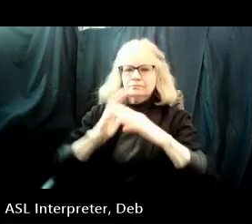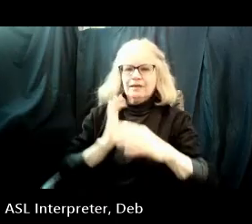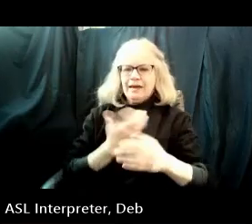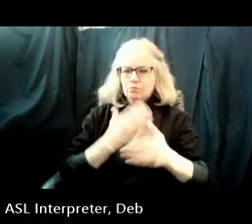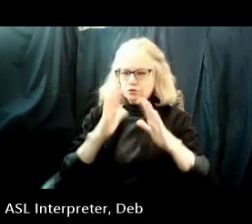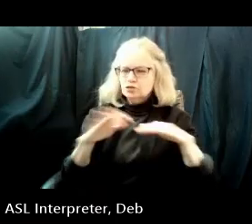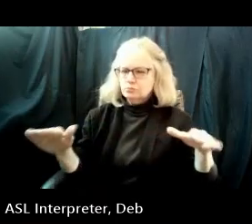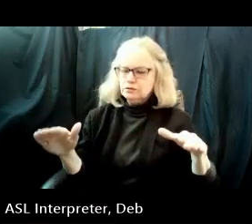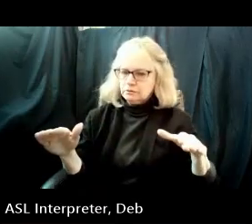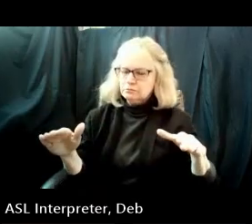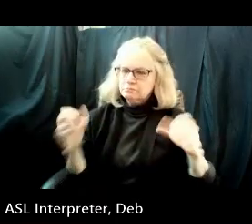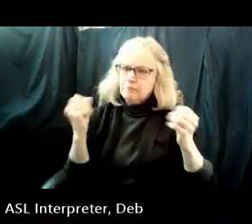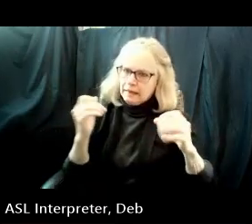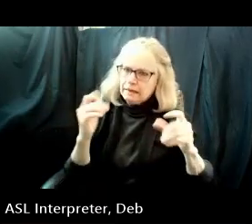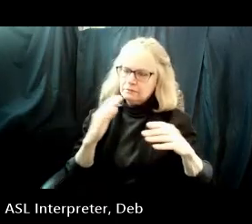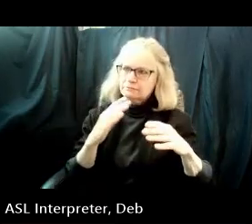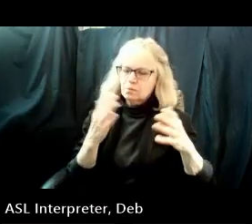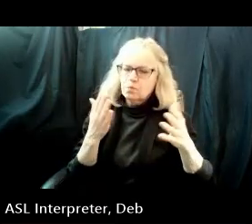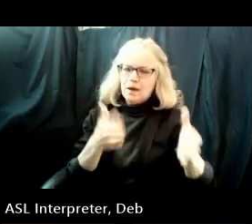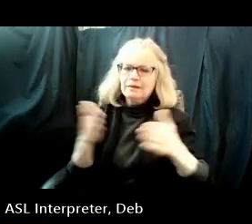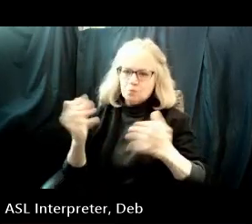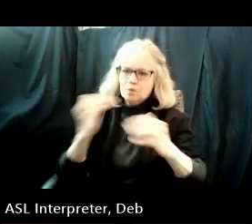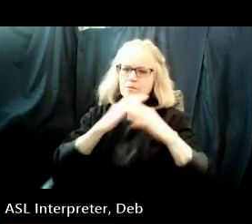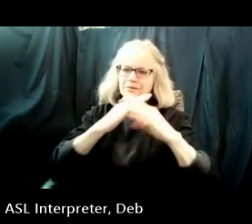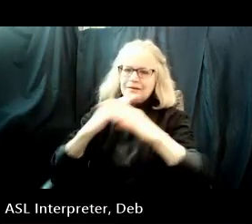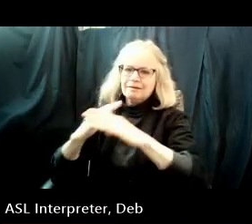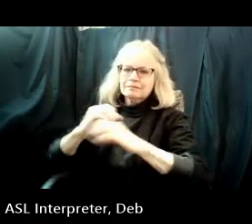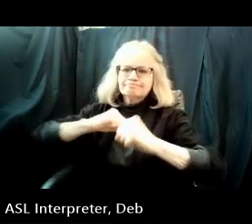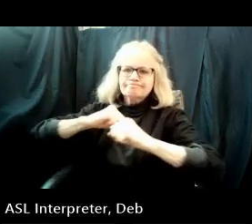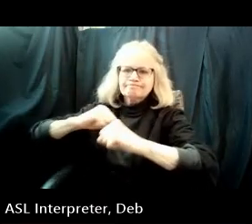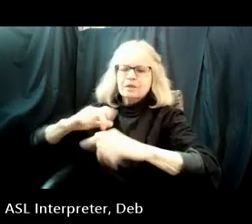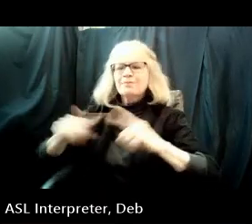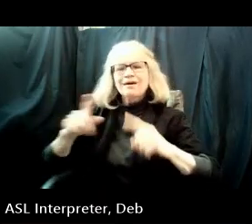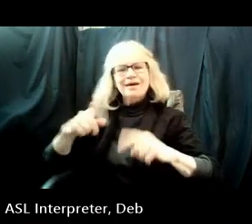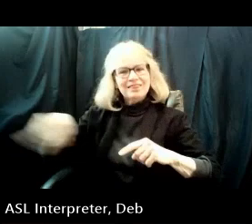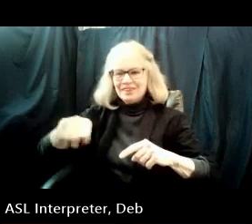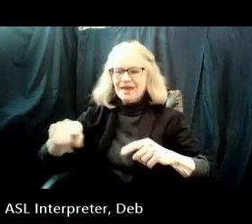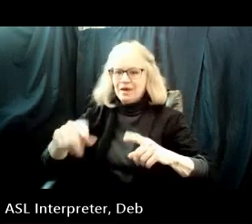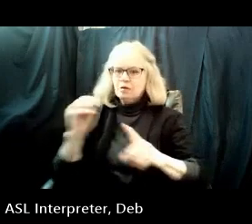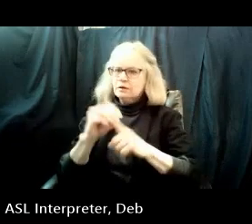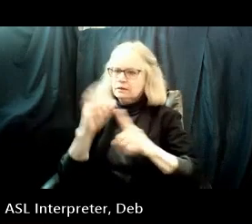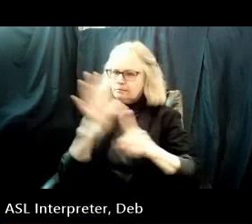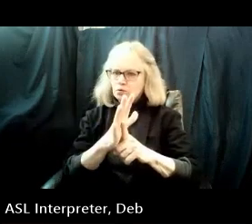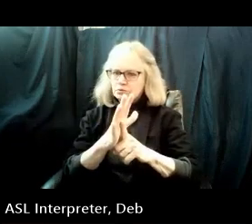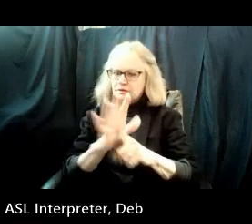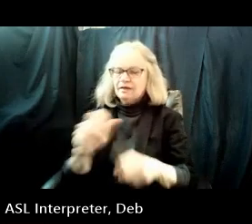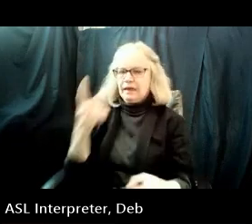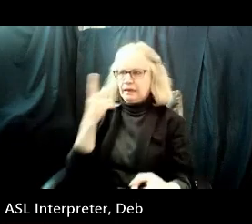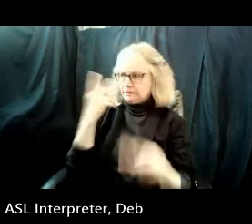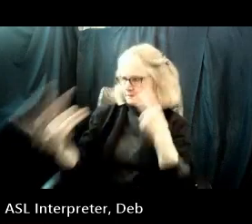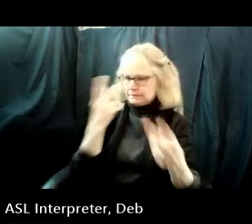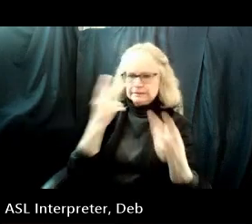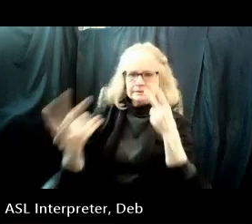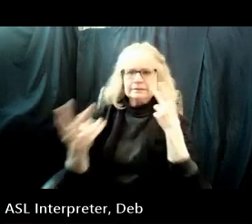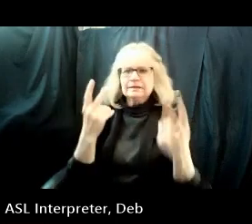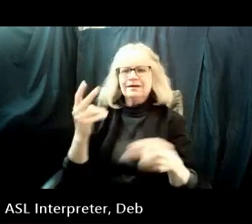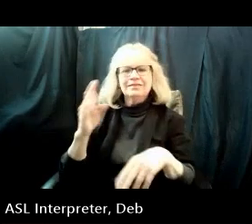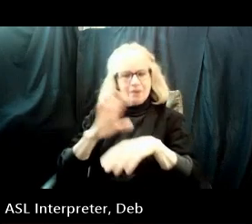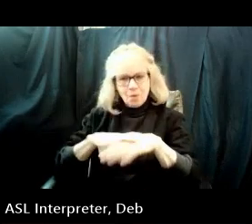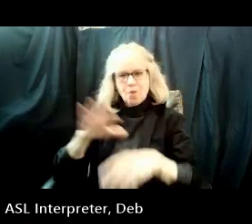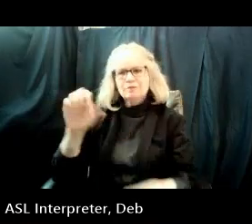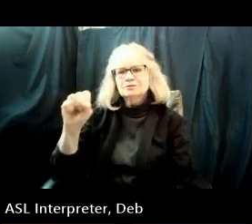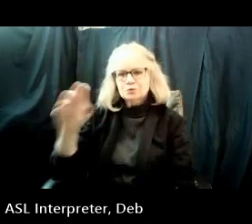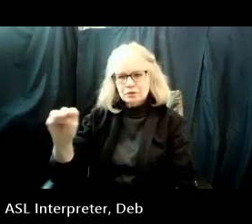many ways. But what's hard is that they're being exposed to all of this. They're seeing things. They're on social media.